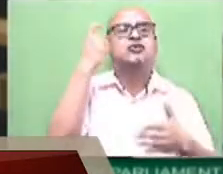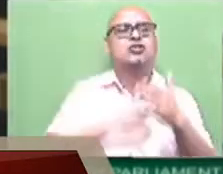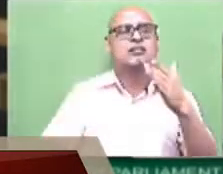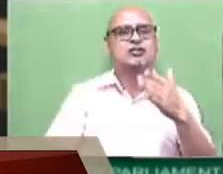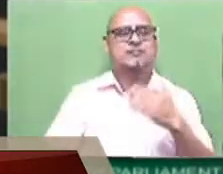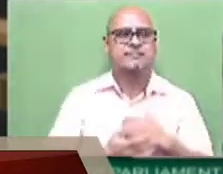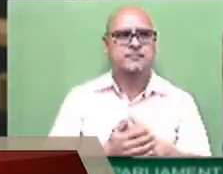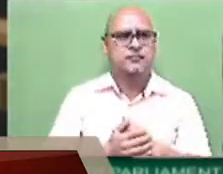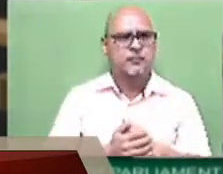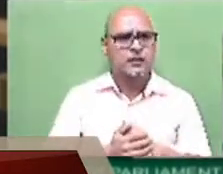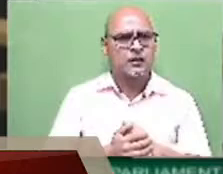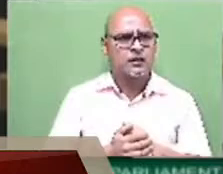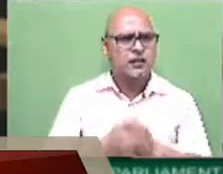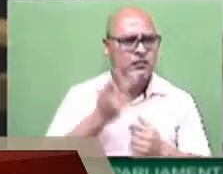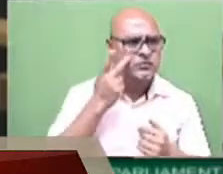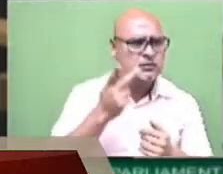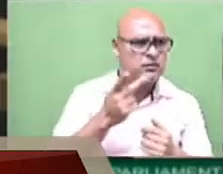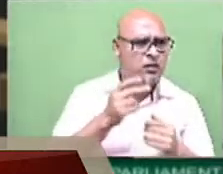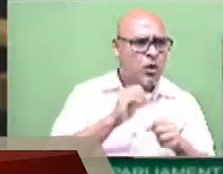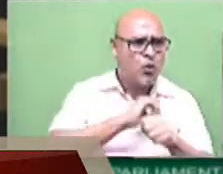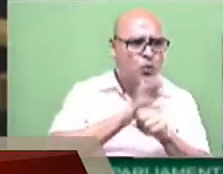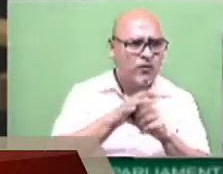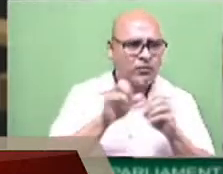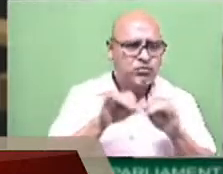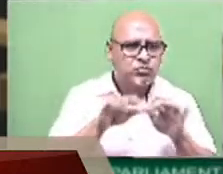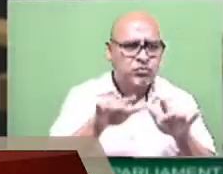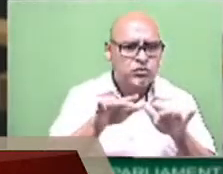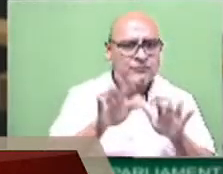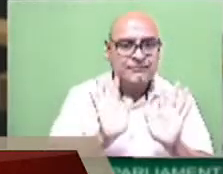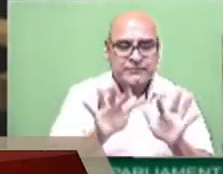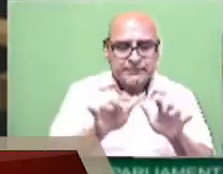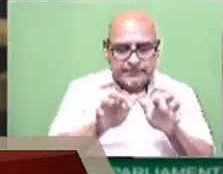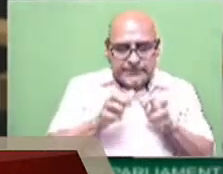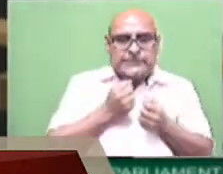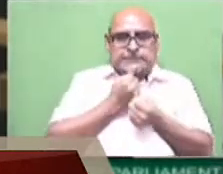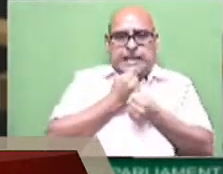was administered and enforced, because there's one particular barrister in the United